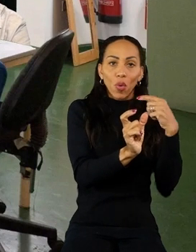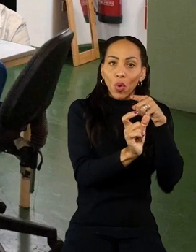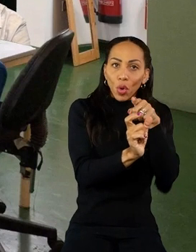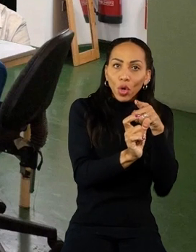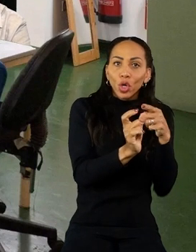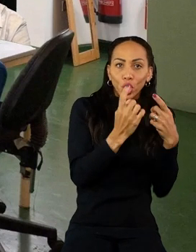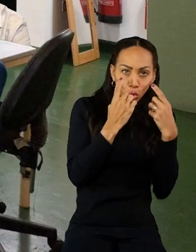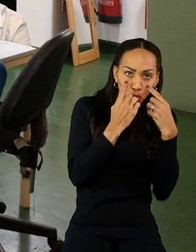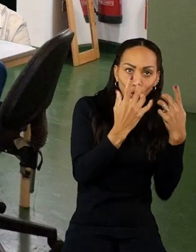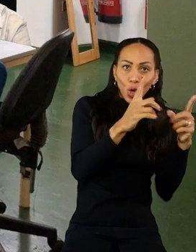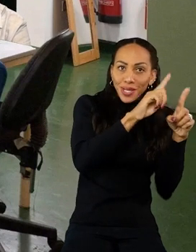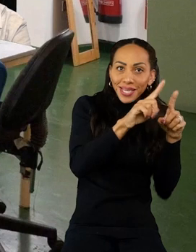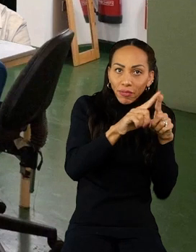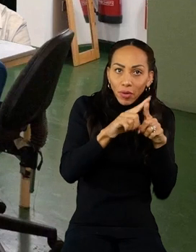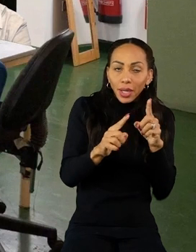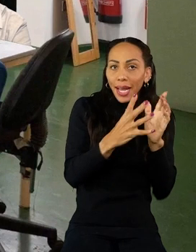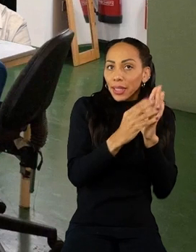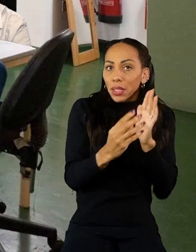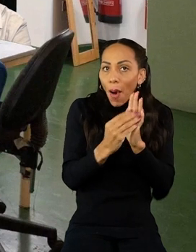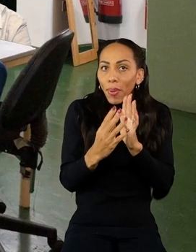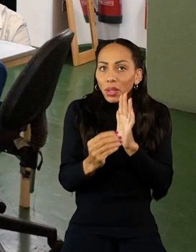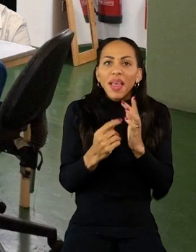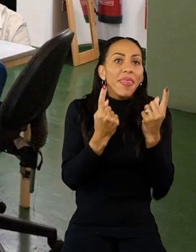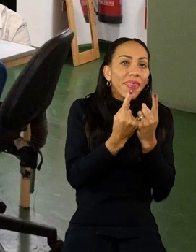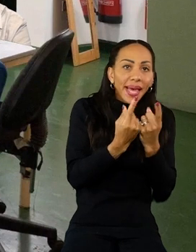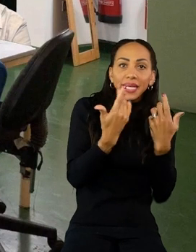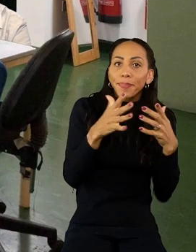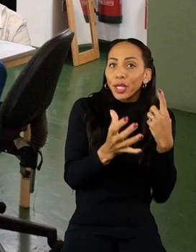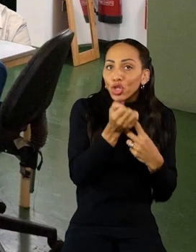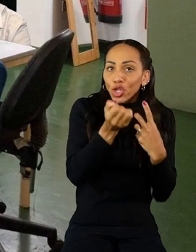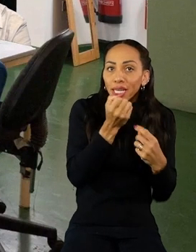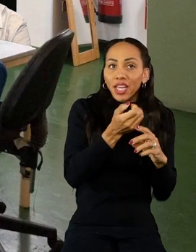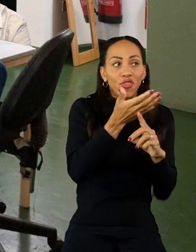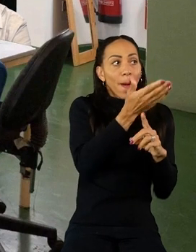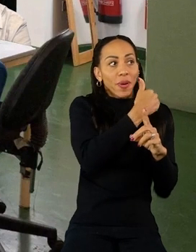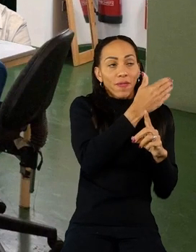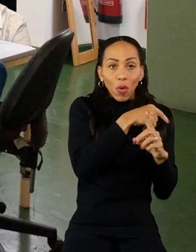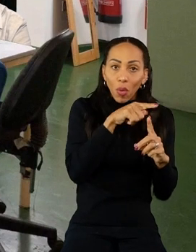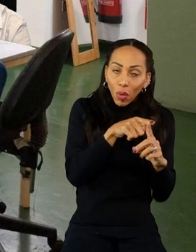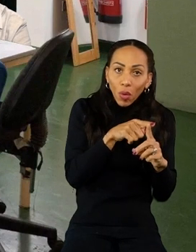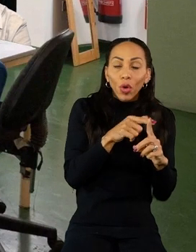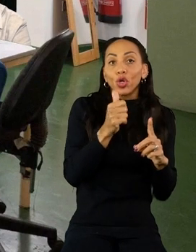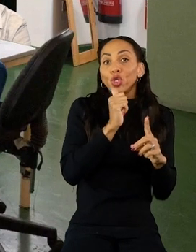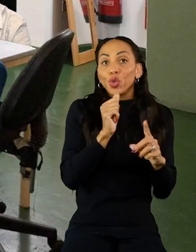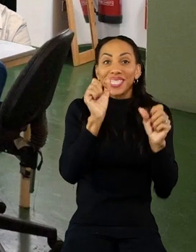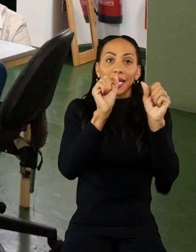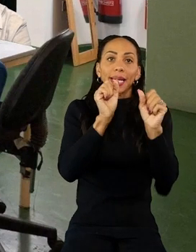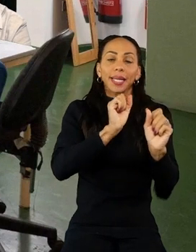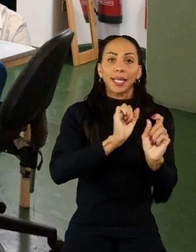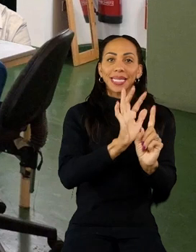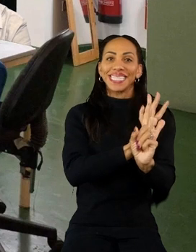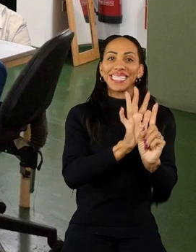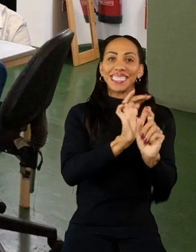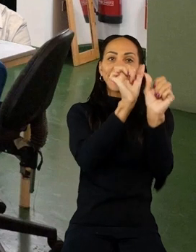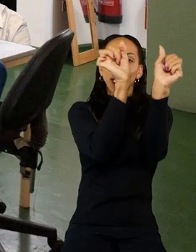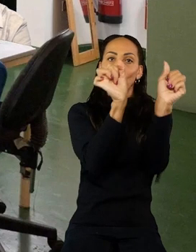be similar to that last section that we did there, Paul, where you just kind of like jumped through loads of different examples and things